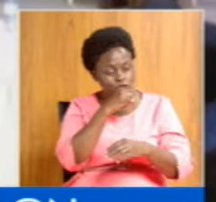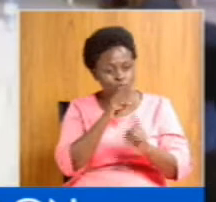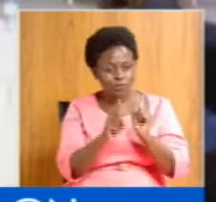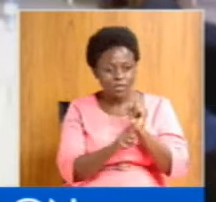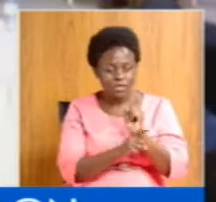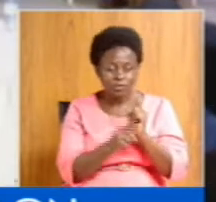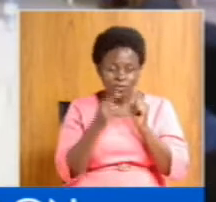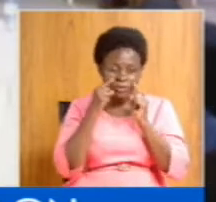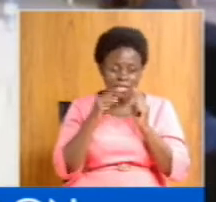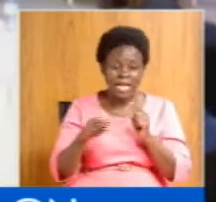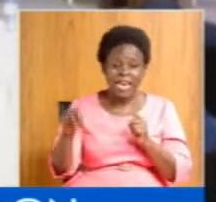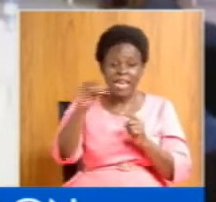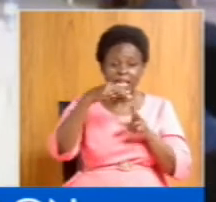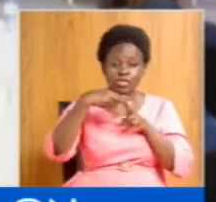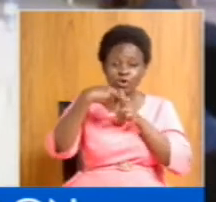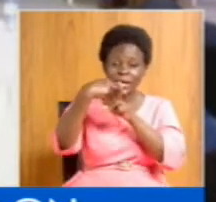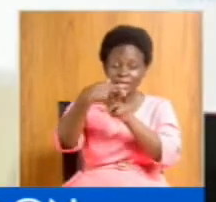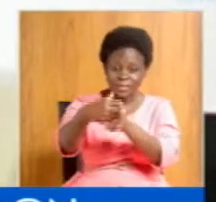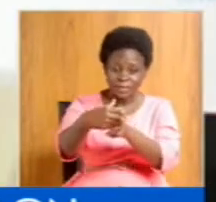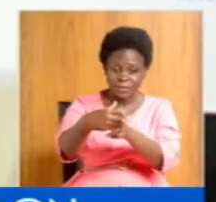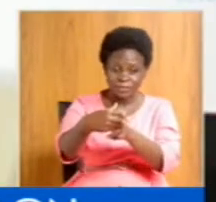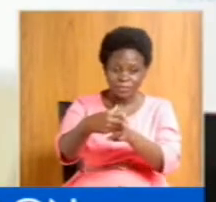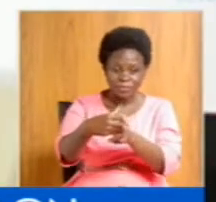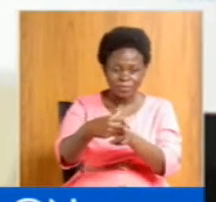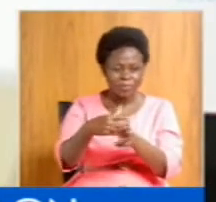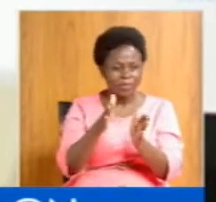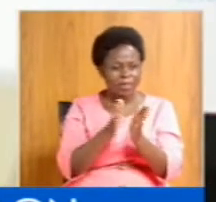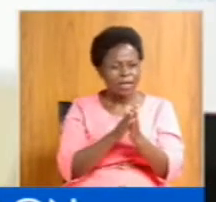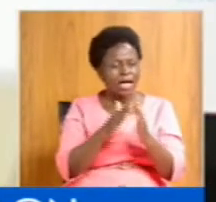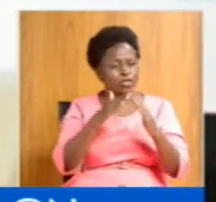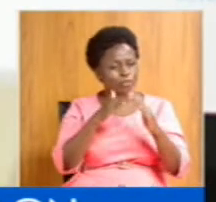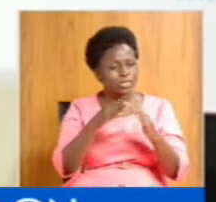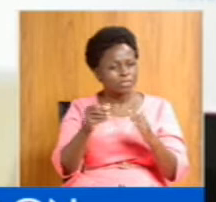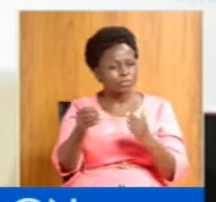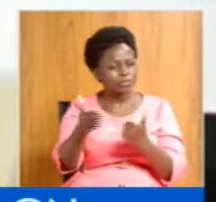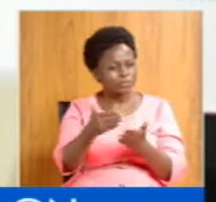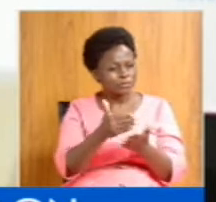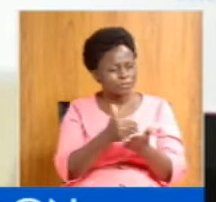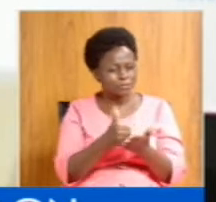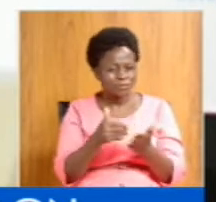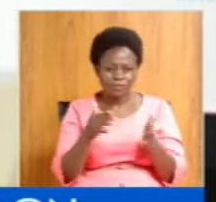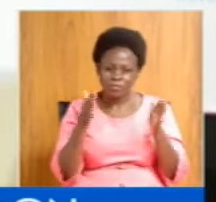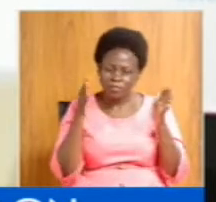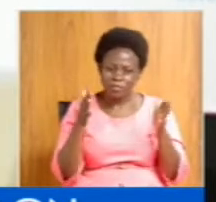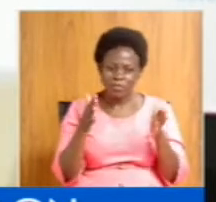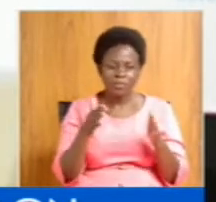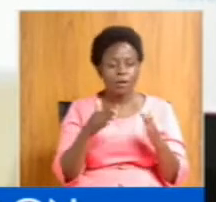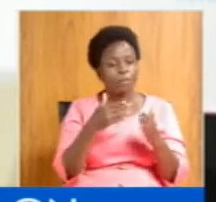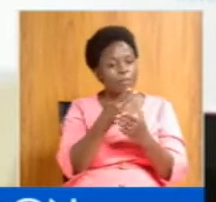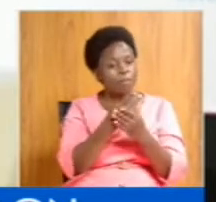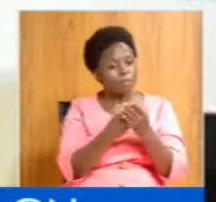also looking at national debt and domestic resource mobilization is really hinged a lot to both